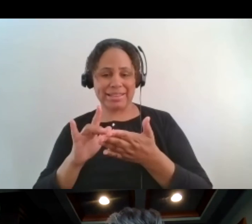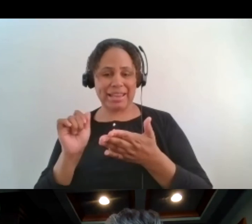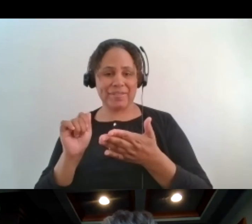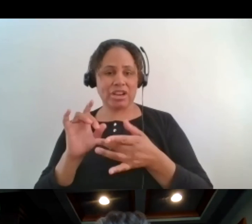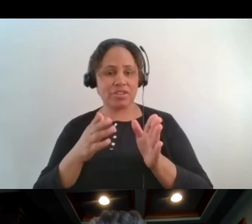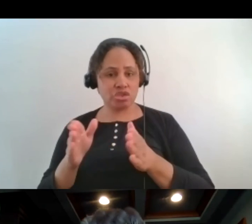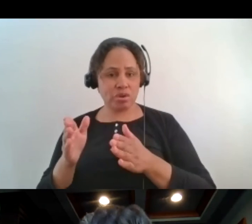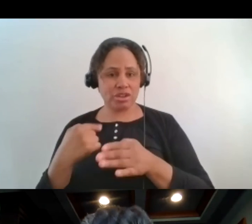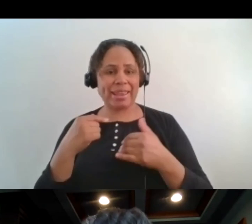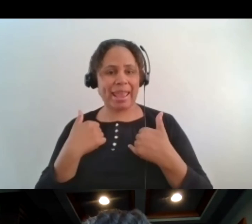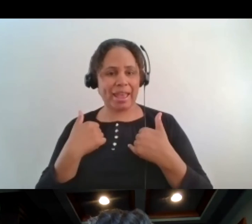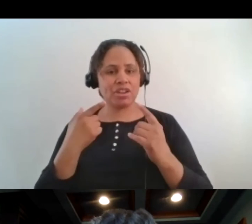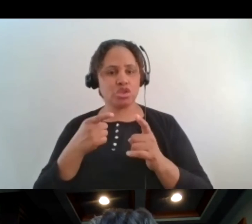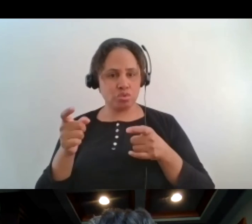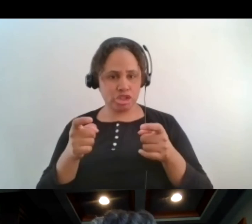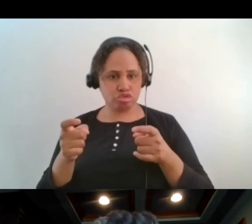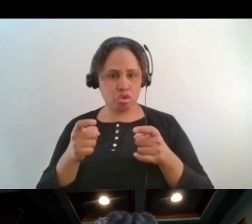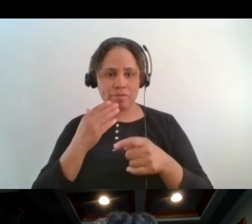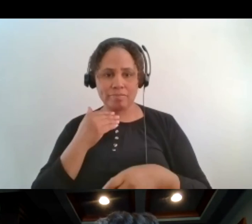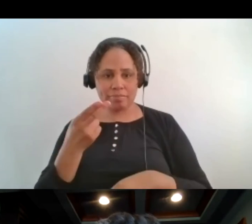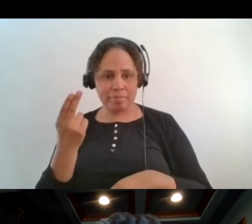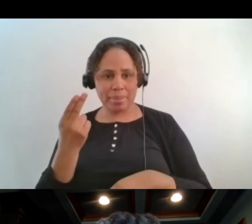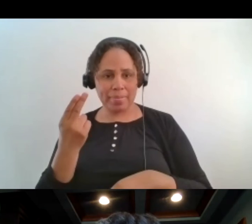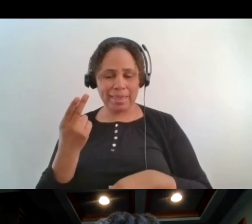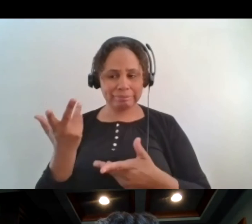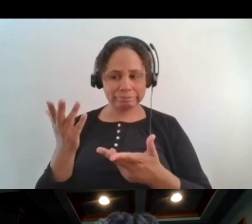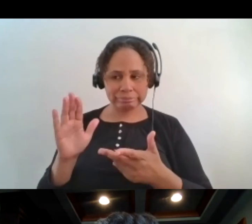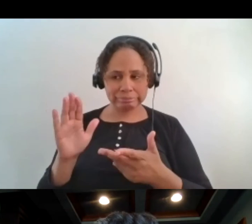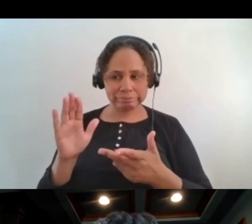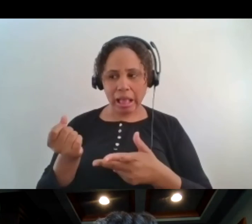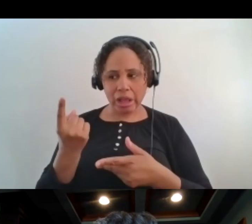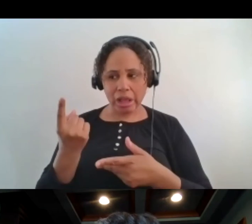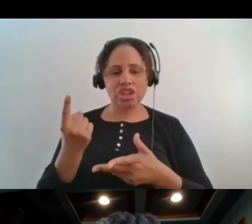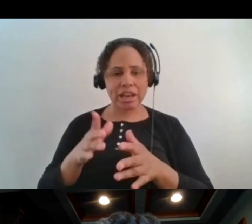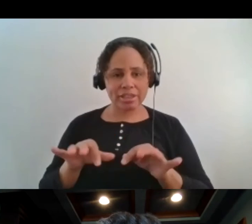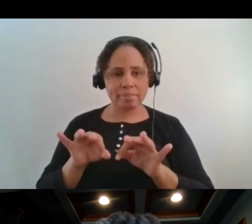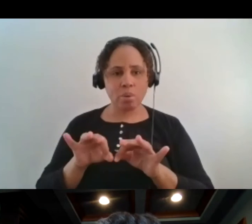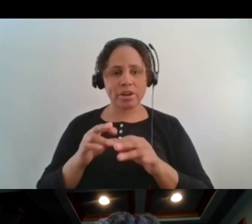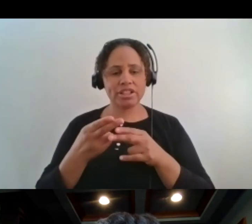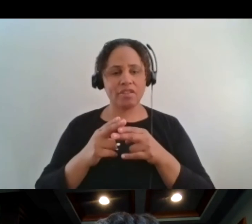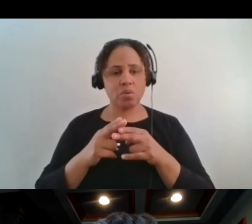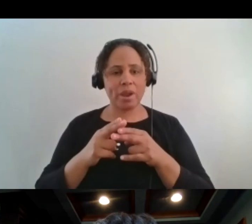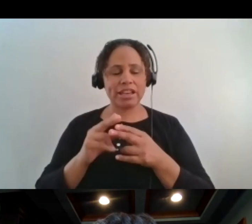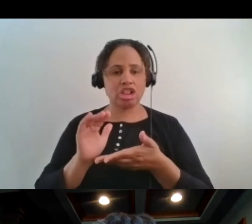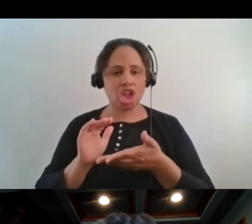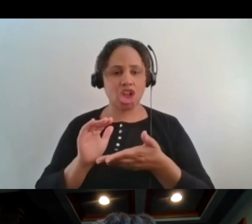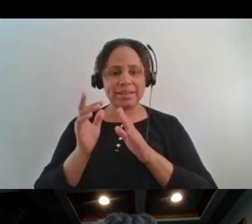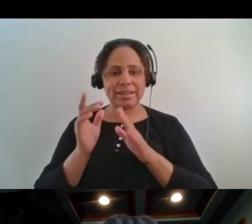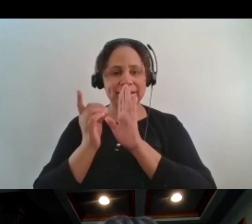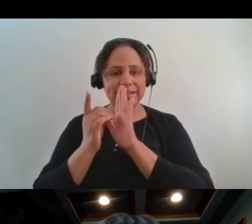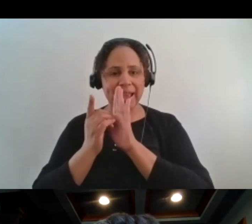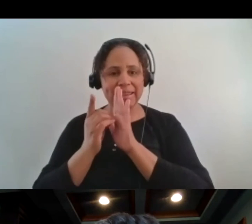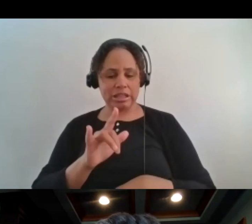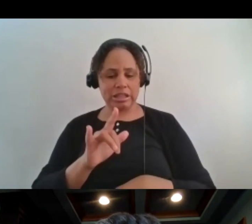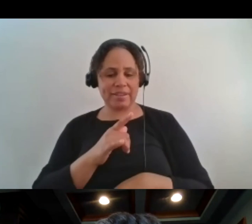that we have to control diabetes, having them understand the importance of weight loss, diet, lifestyle modifications. I've